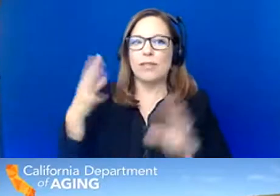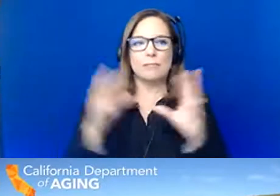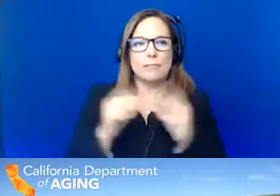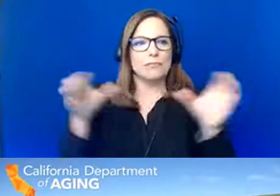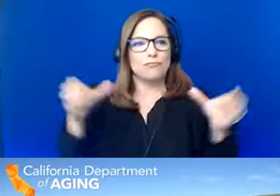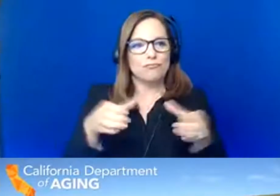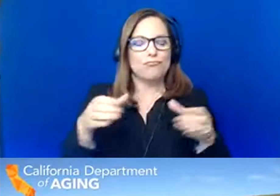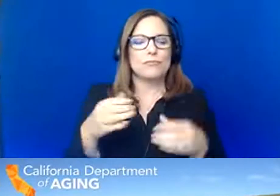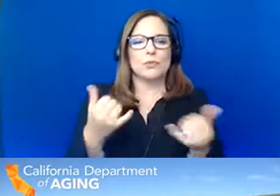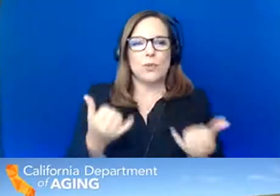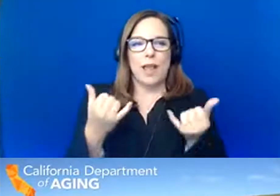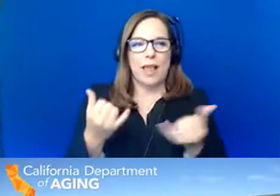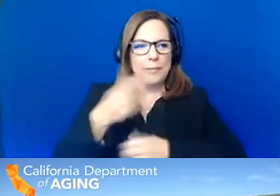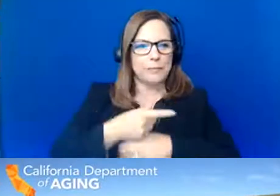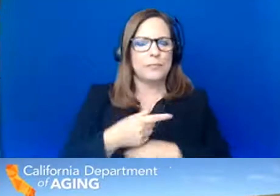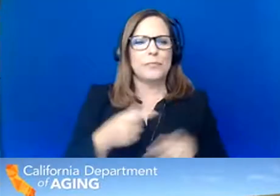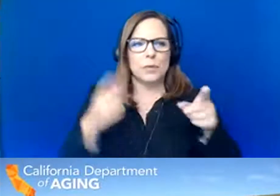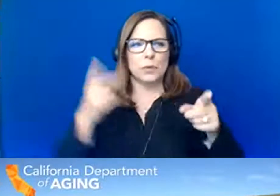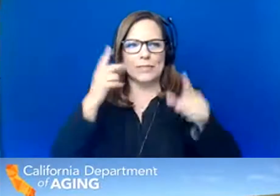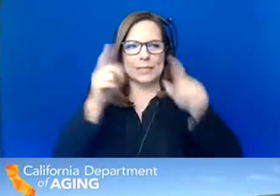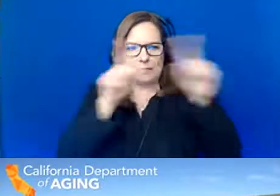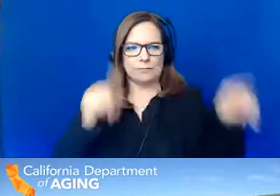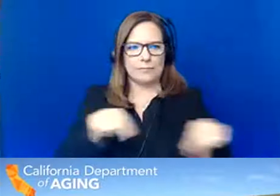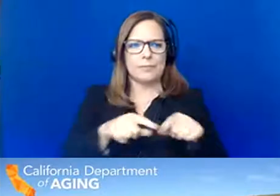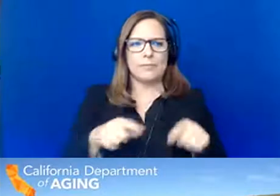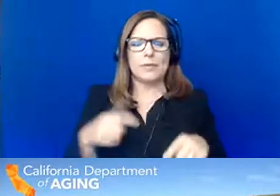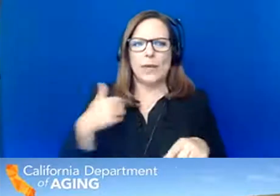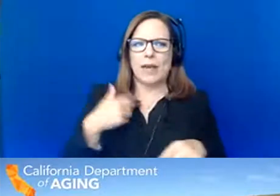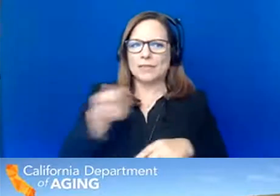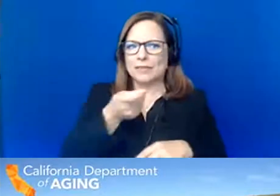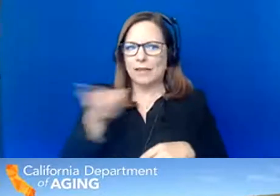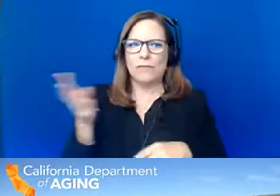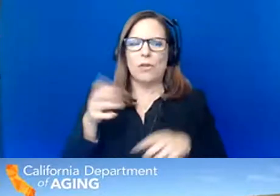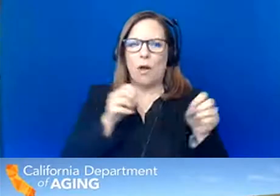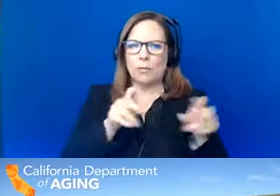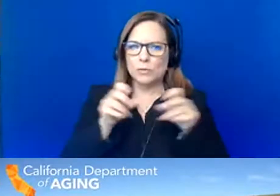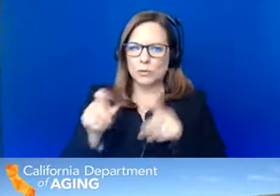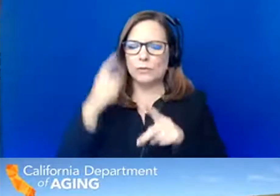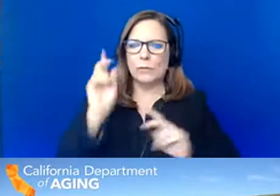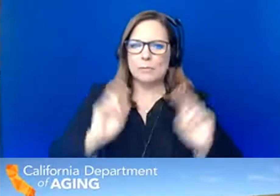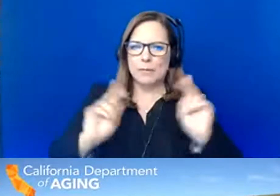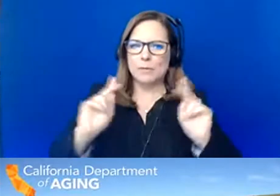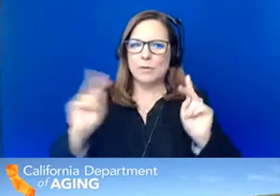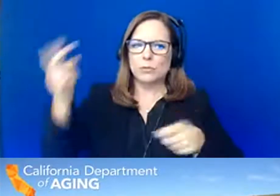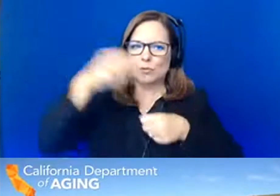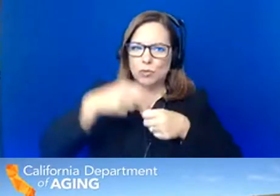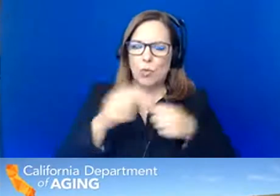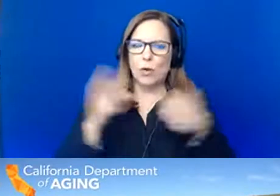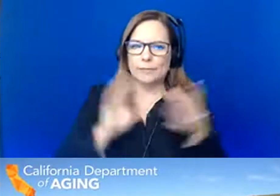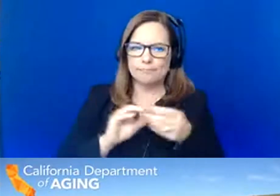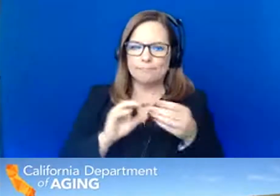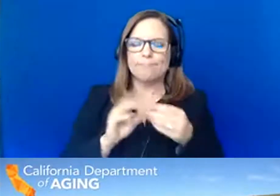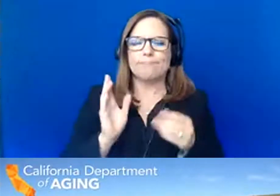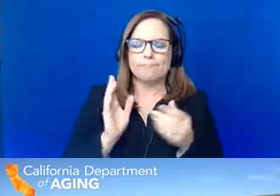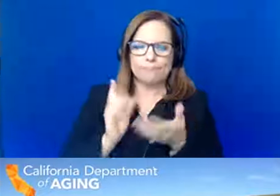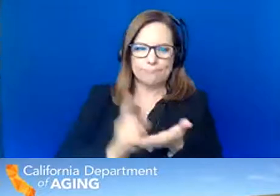hosted. So you'll see we have a series of stakeholder engagement opportunities that we've had over the last few